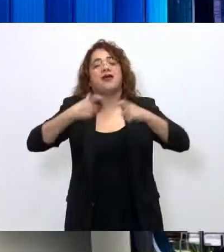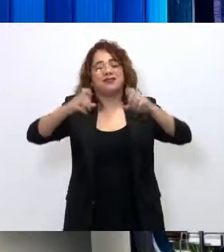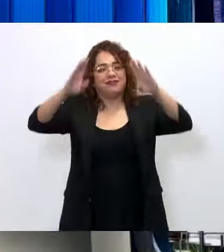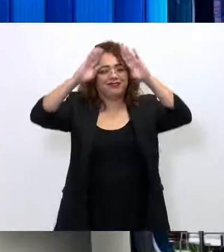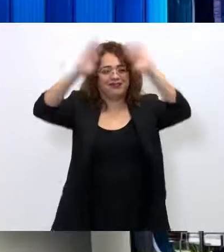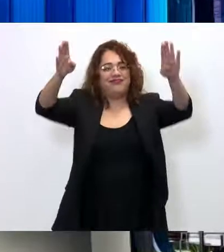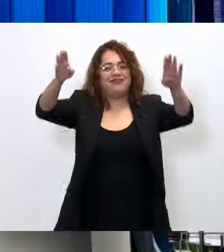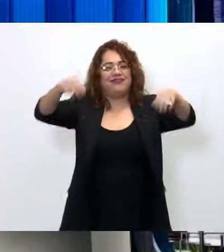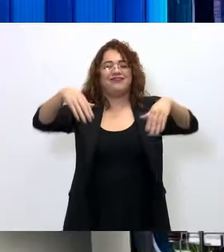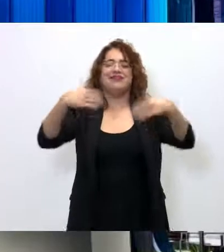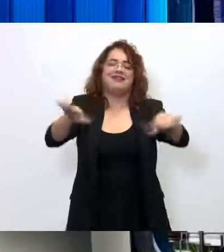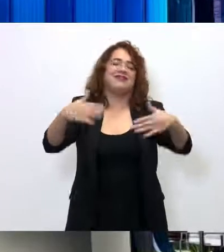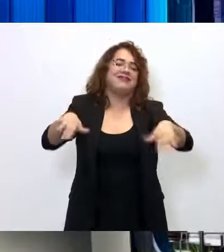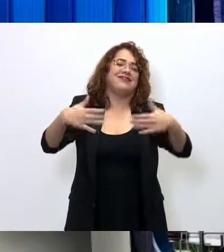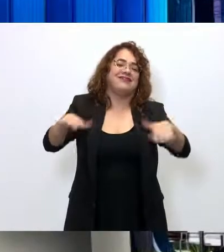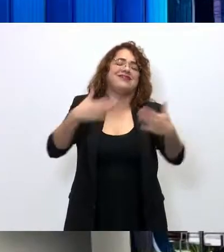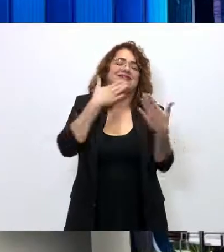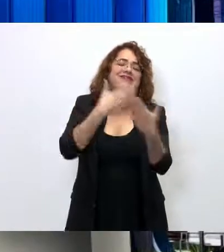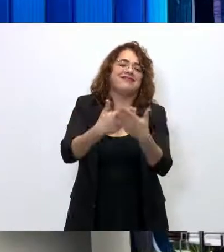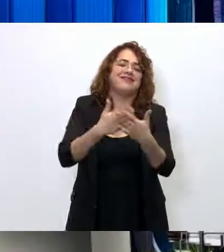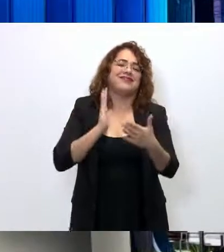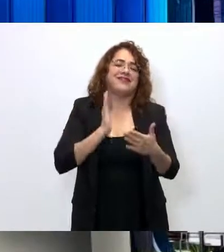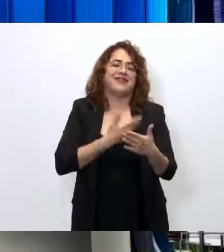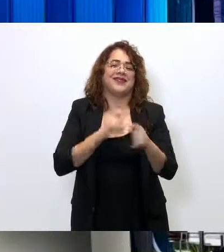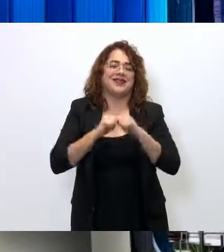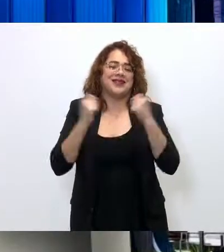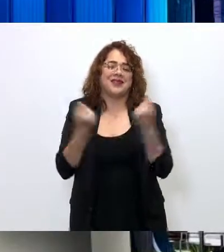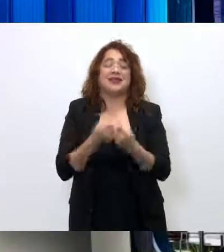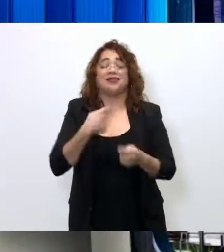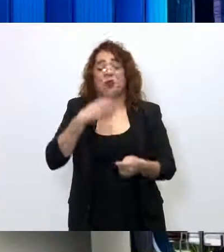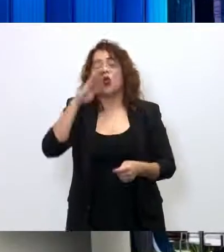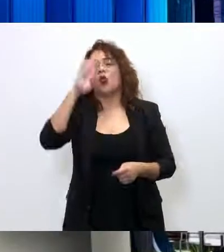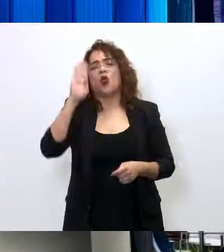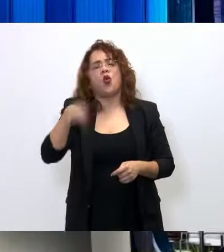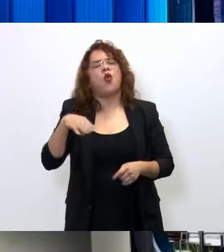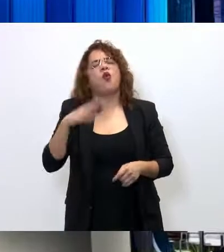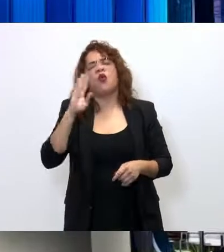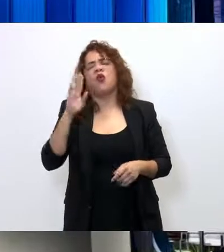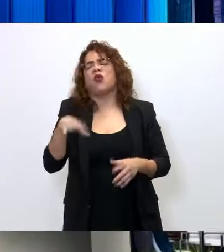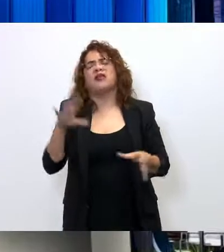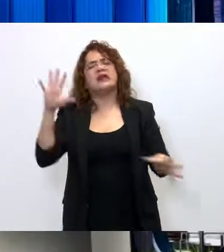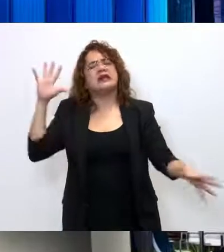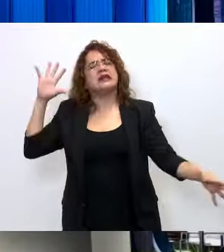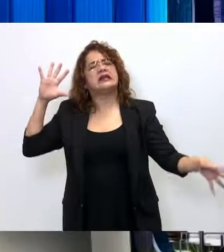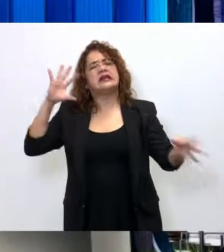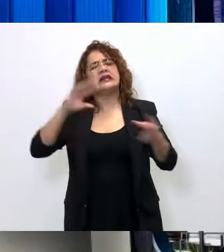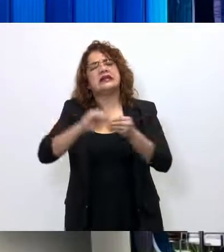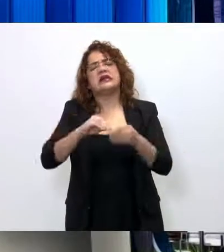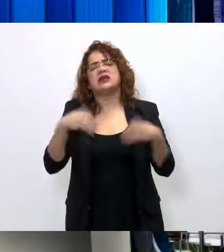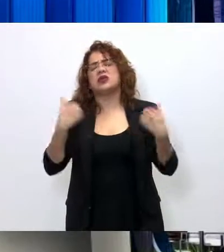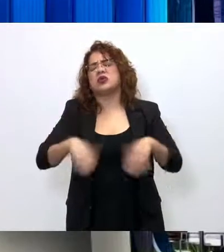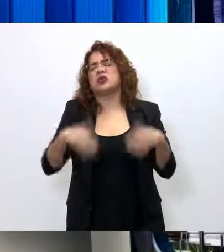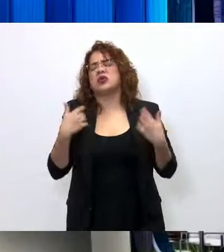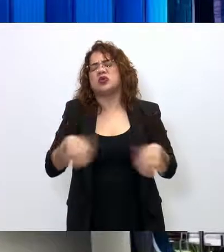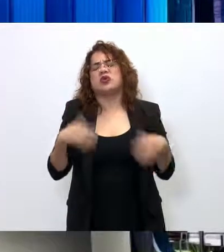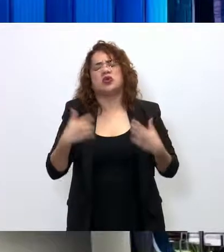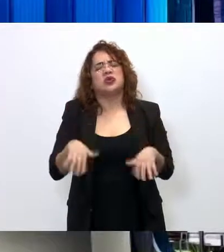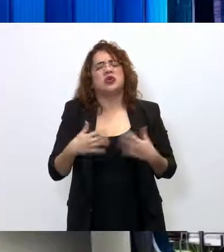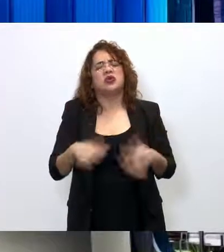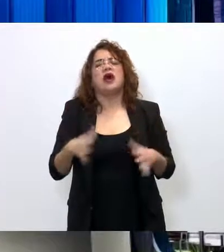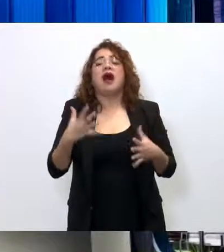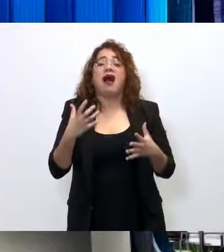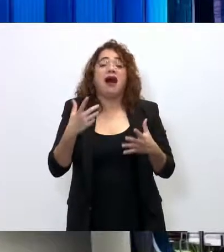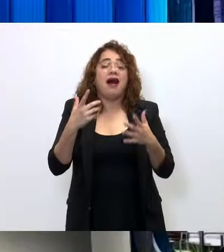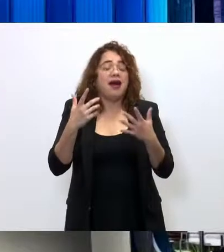they're doing, and that we know all of the work, and that this is the time to really celebrate all of you. As